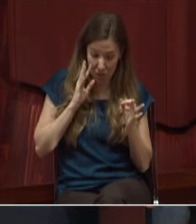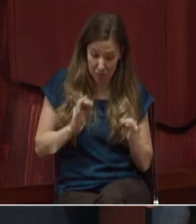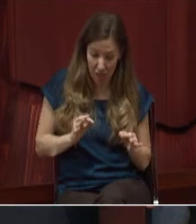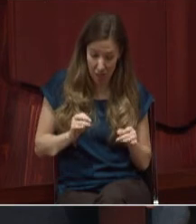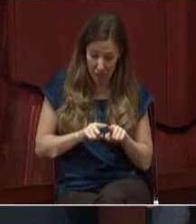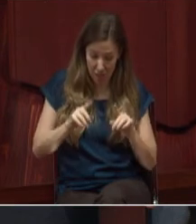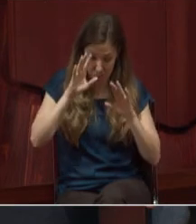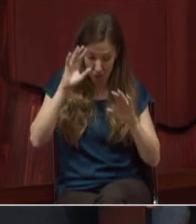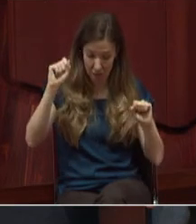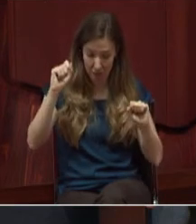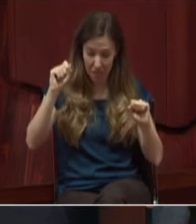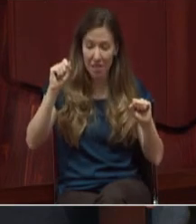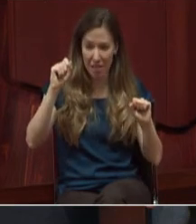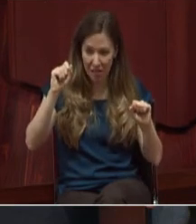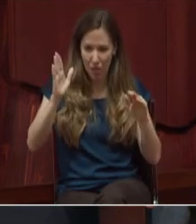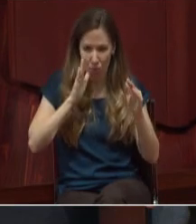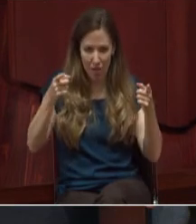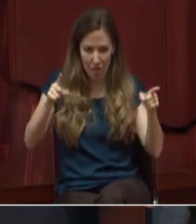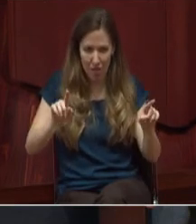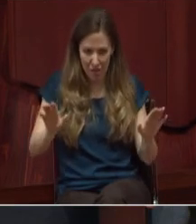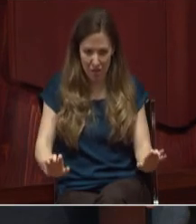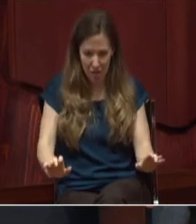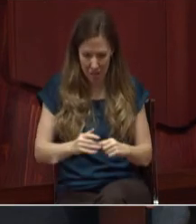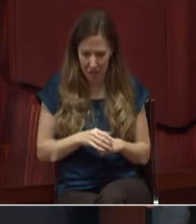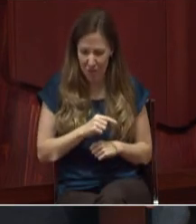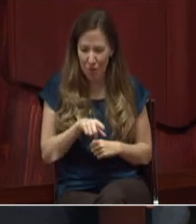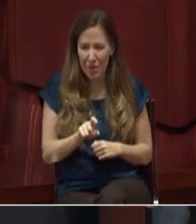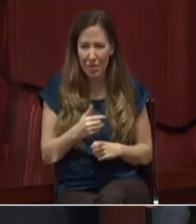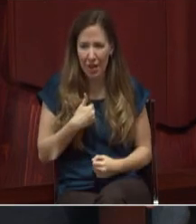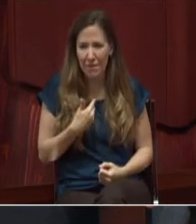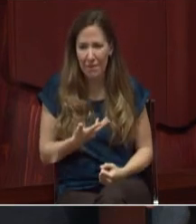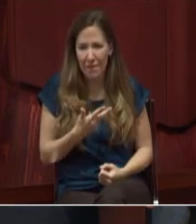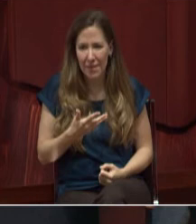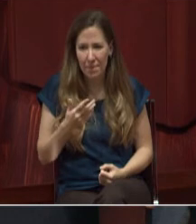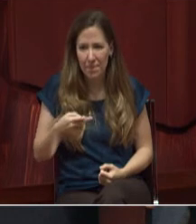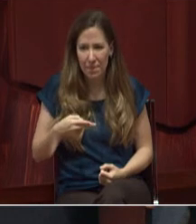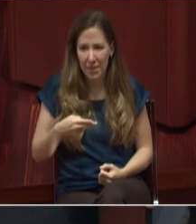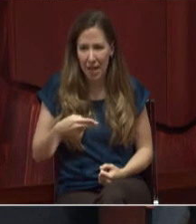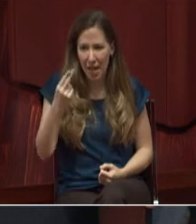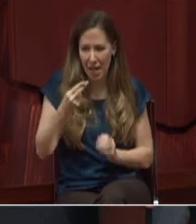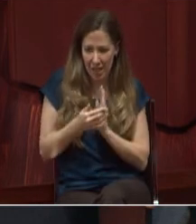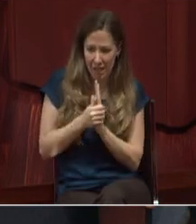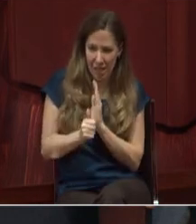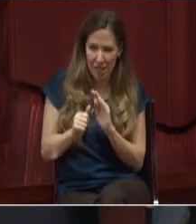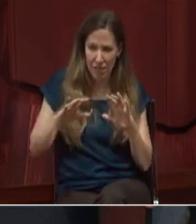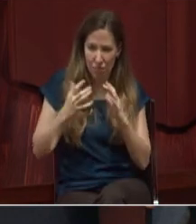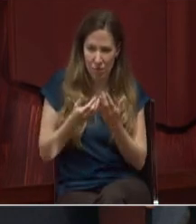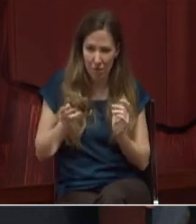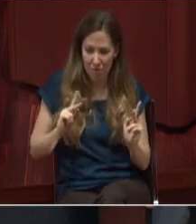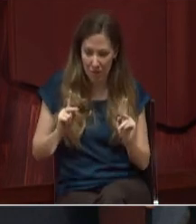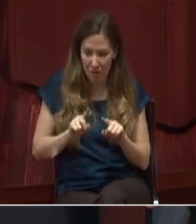president gets done. So you need a highly talented group of people, but it's